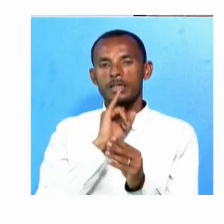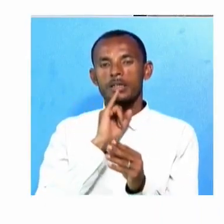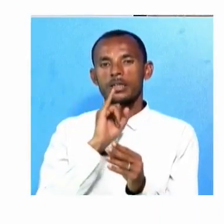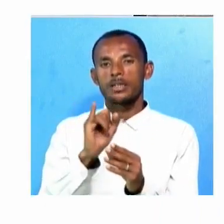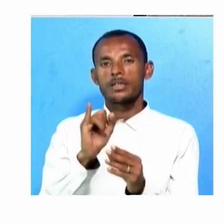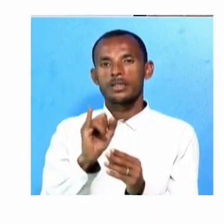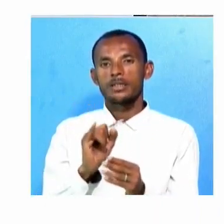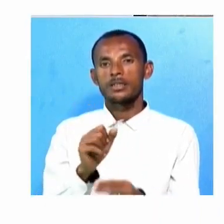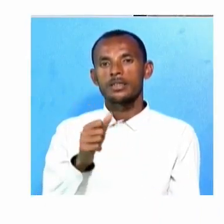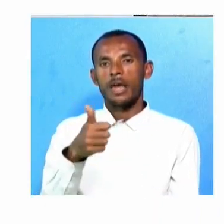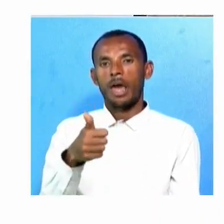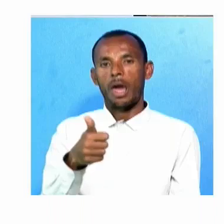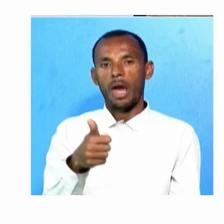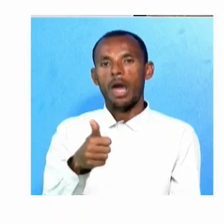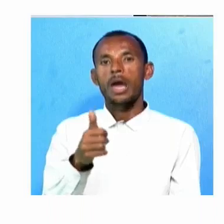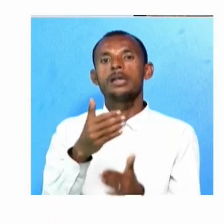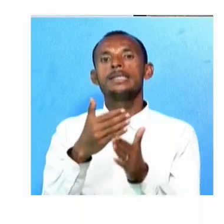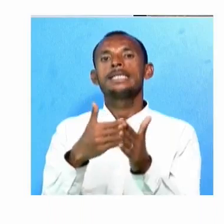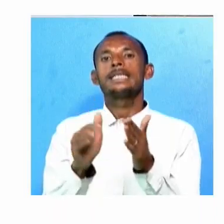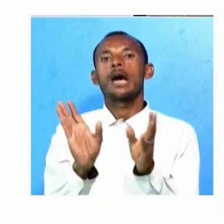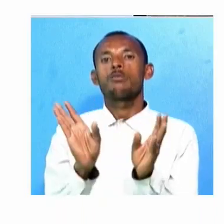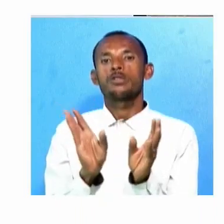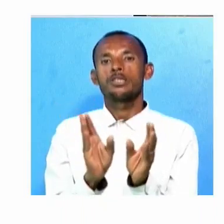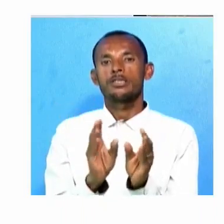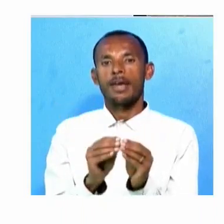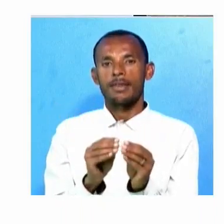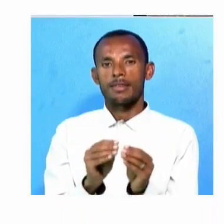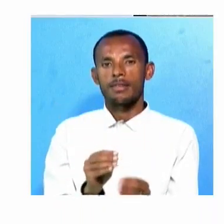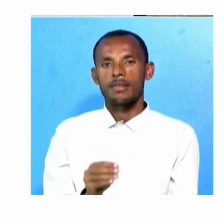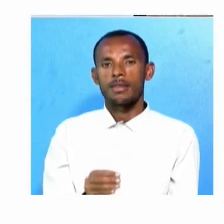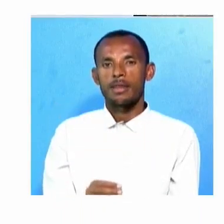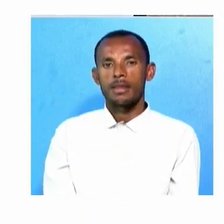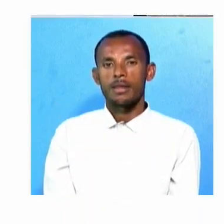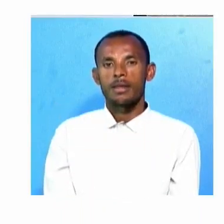is a subset of